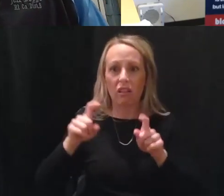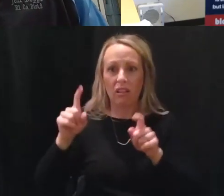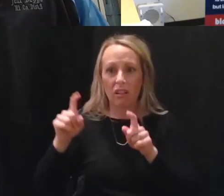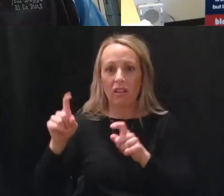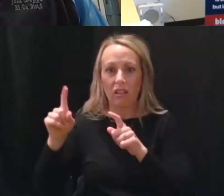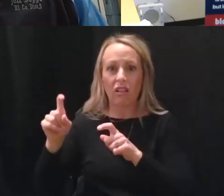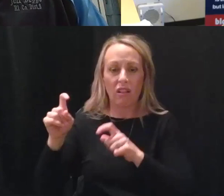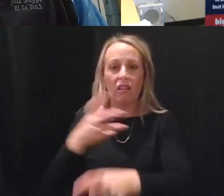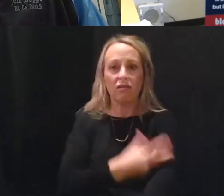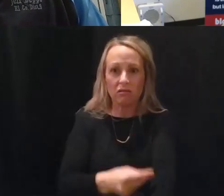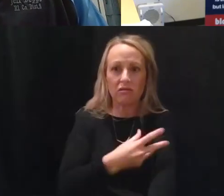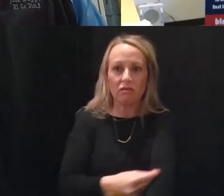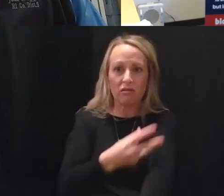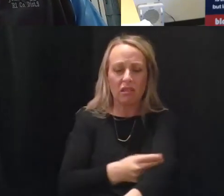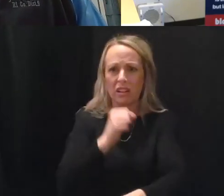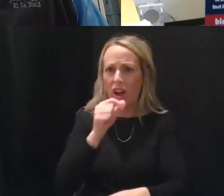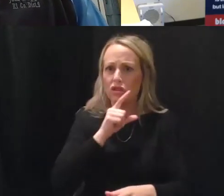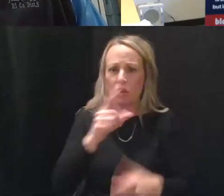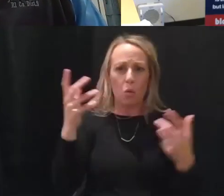blood and just trying to rule stuff out.